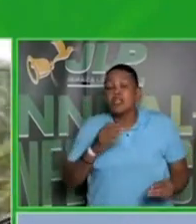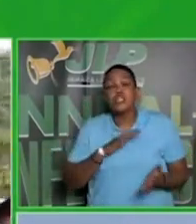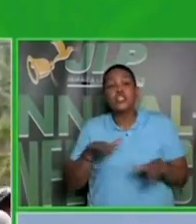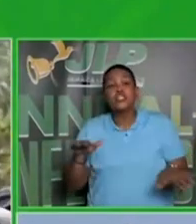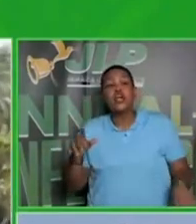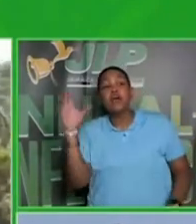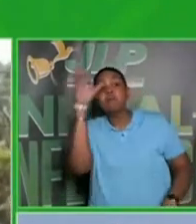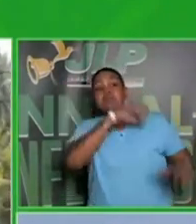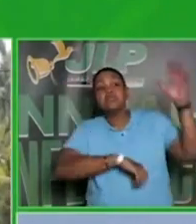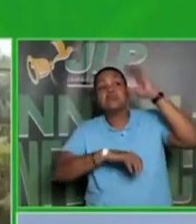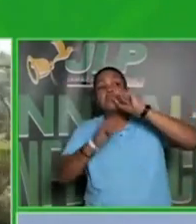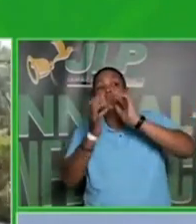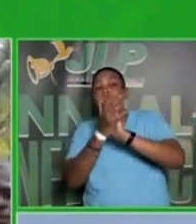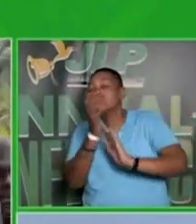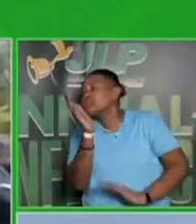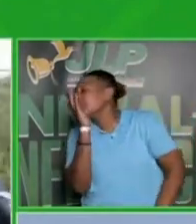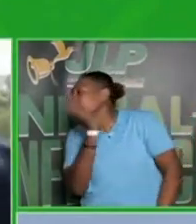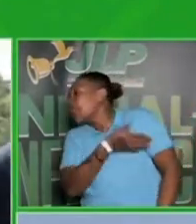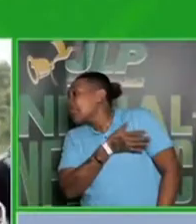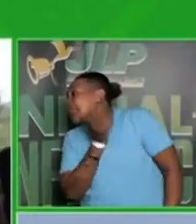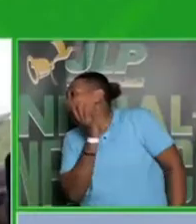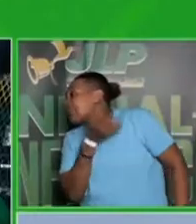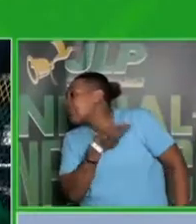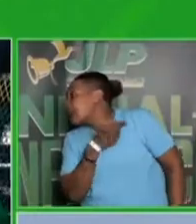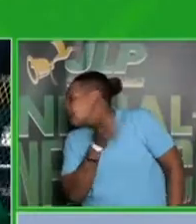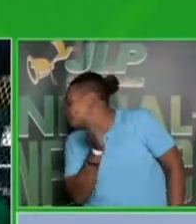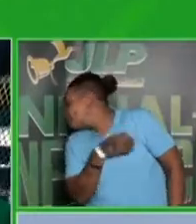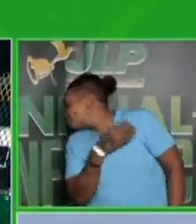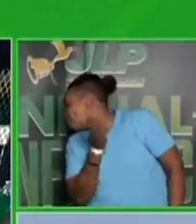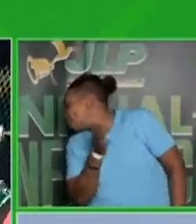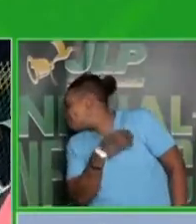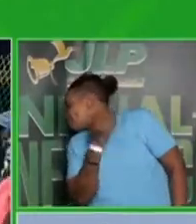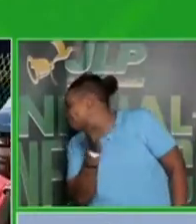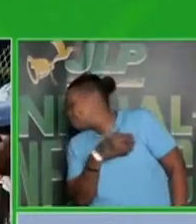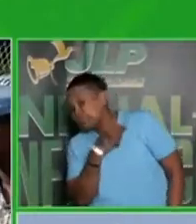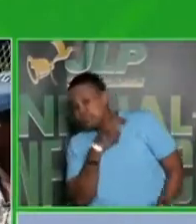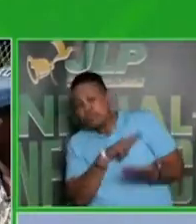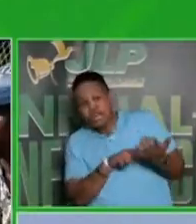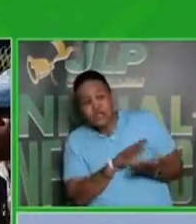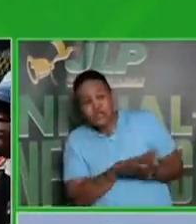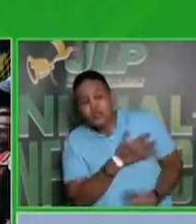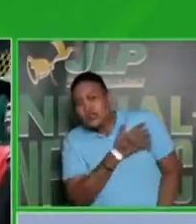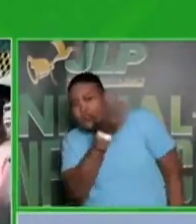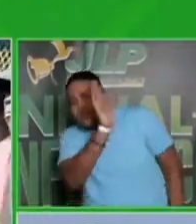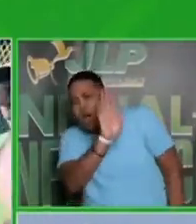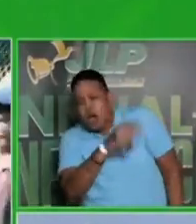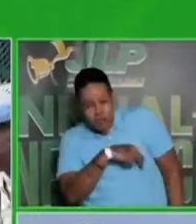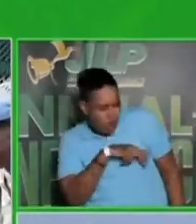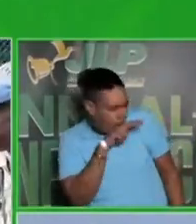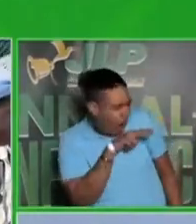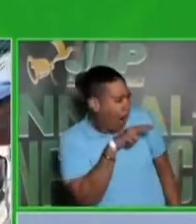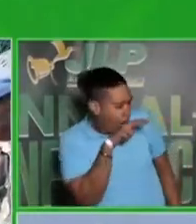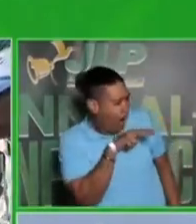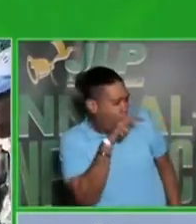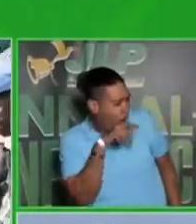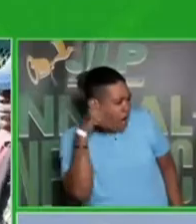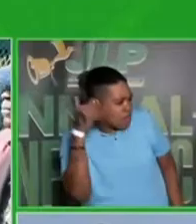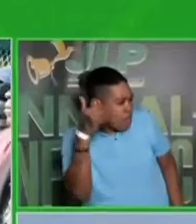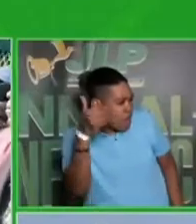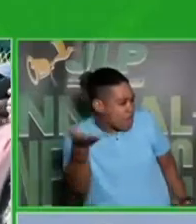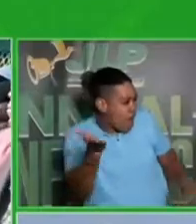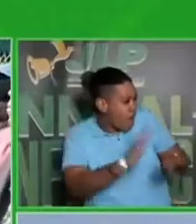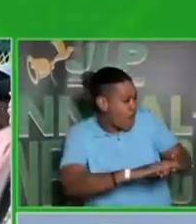school and non-registration at school. And this is particularly since the passage